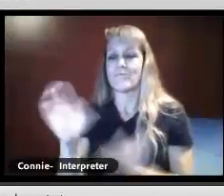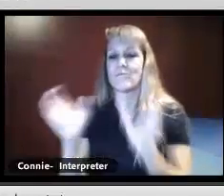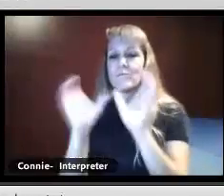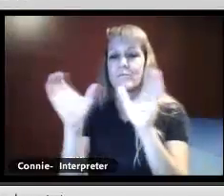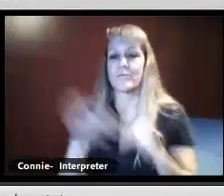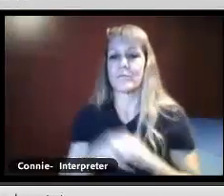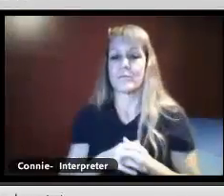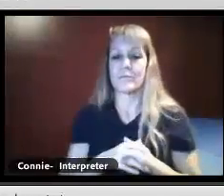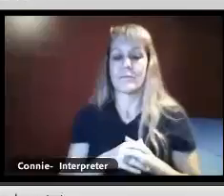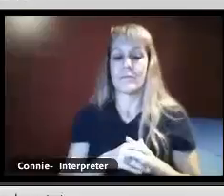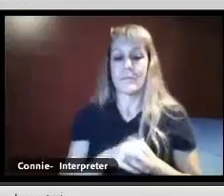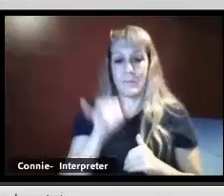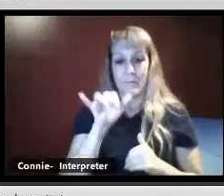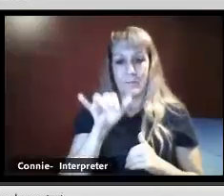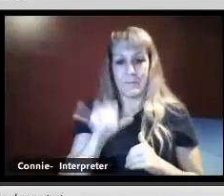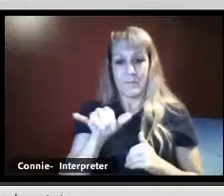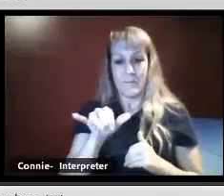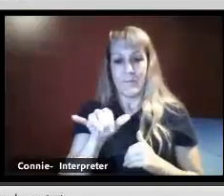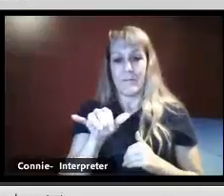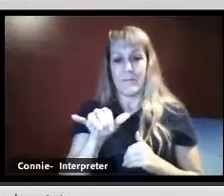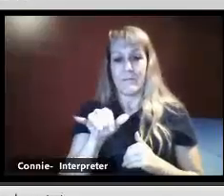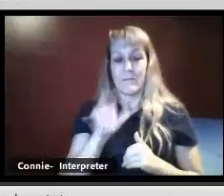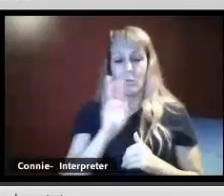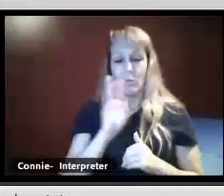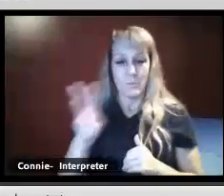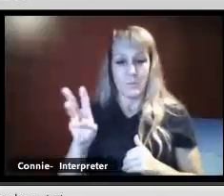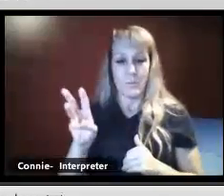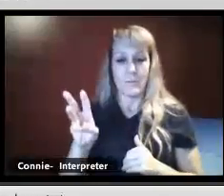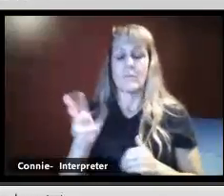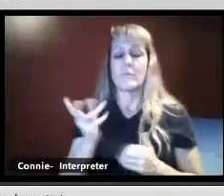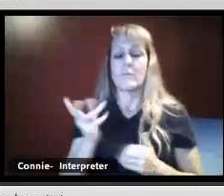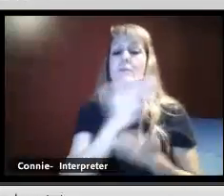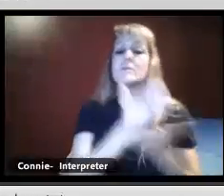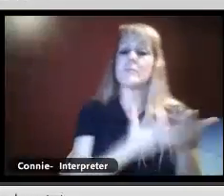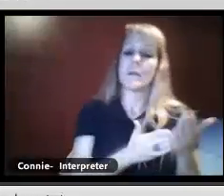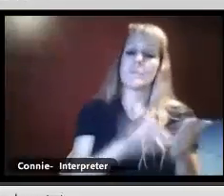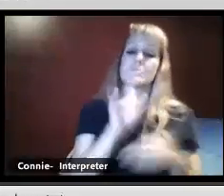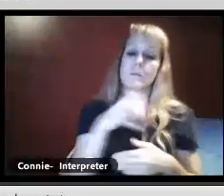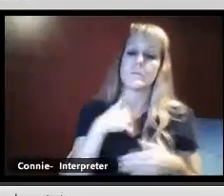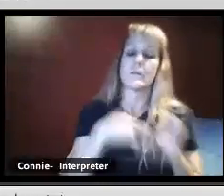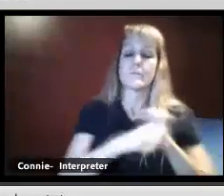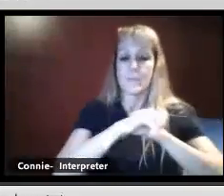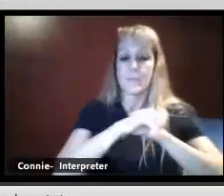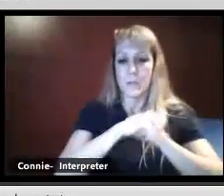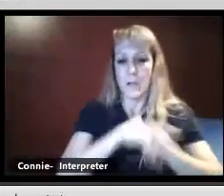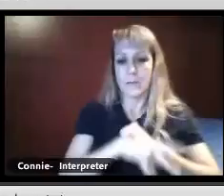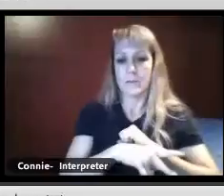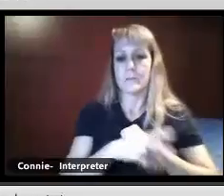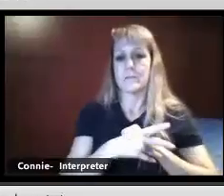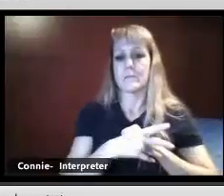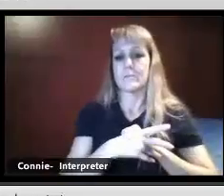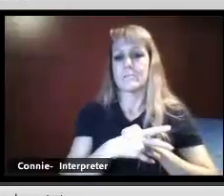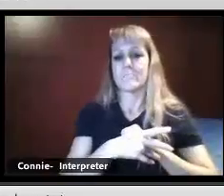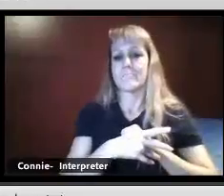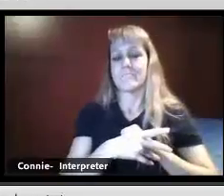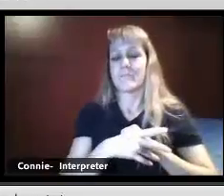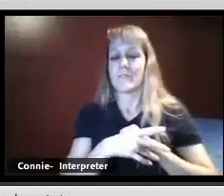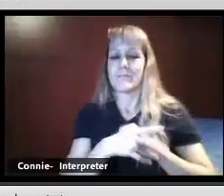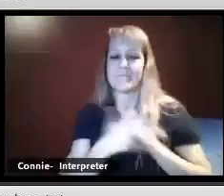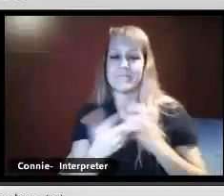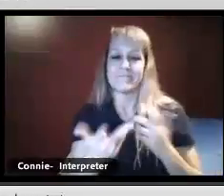tricky areas of the web. There are sites that contain advertising that are nonetheless credible. And well, how